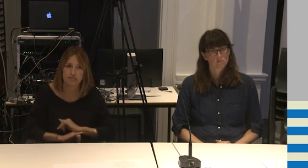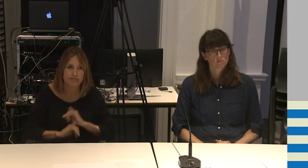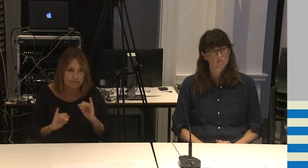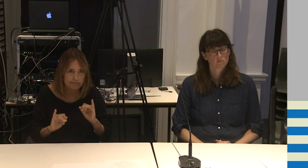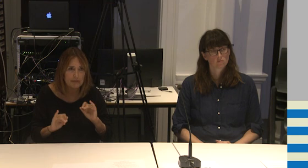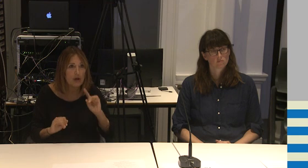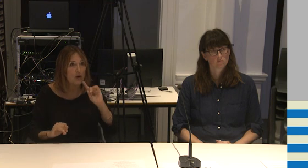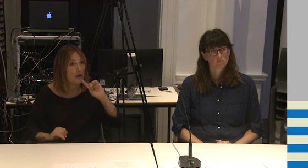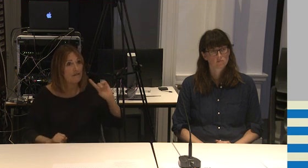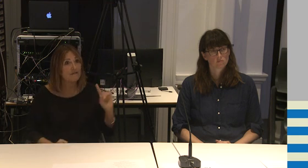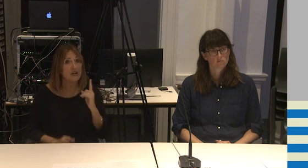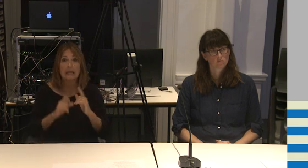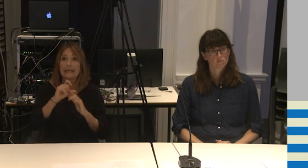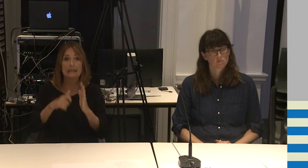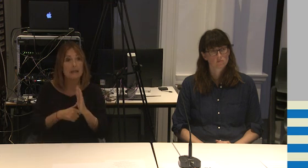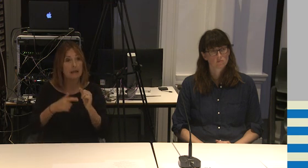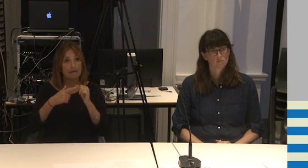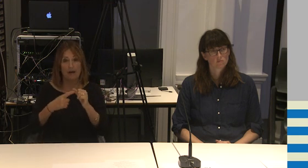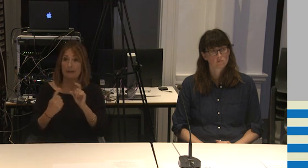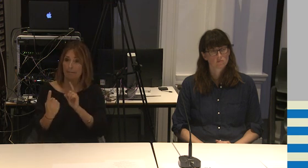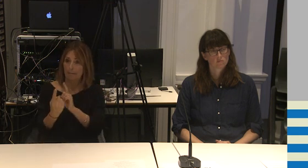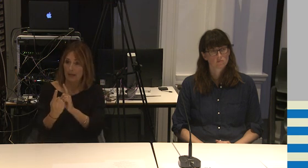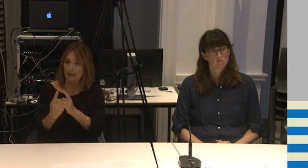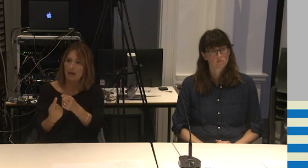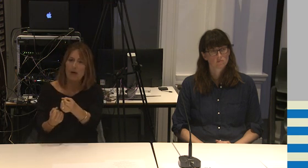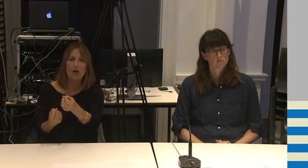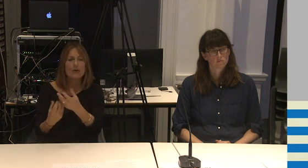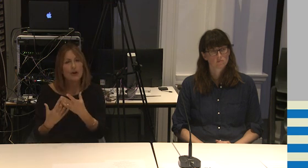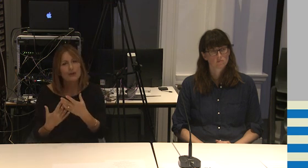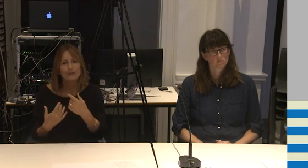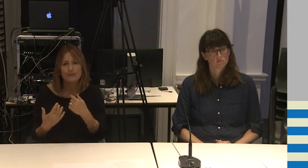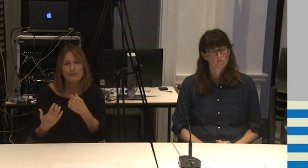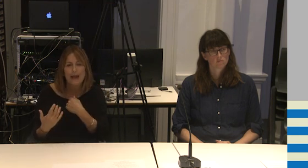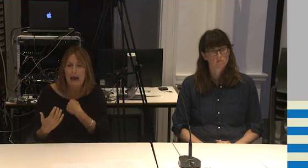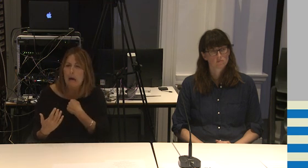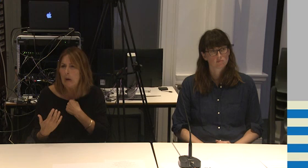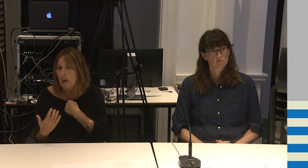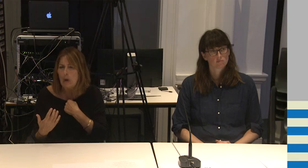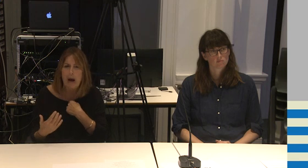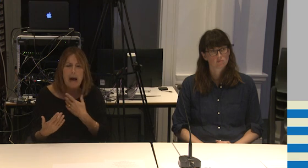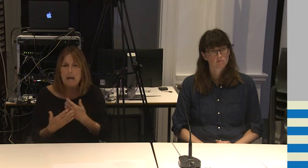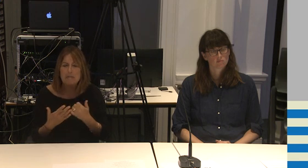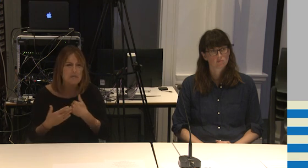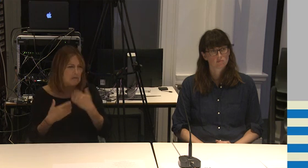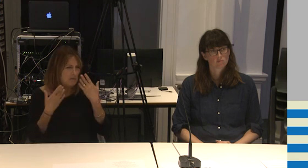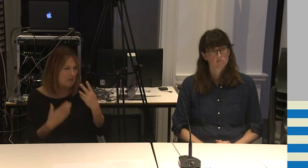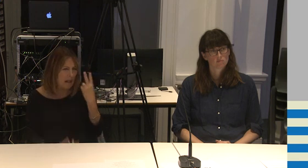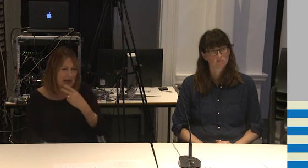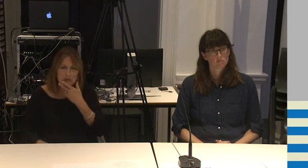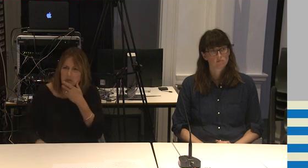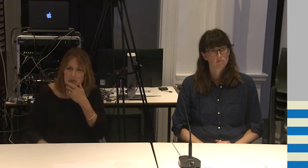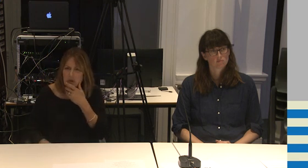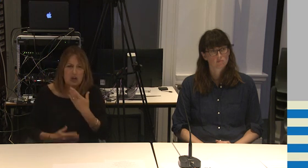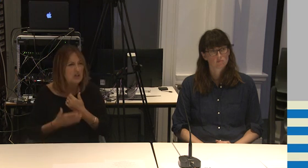The first time I met my disability advisor, I was told, oh, I'm more used to dealing with dyslexic students. I don't really know anything about